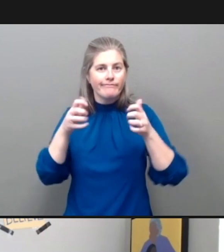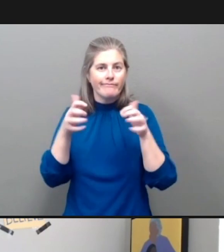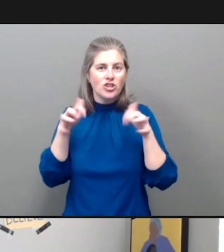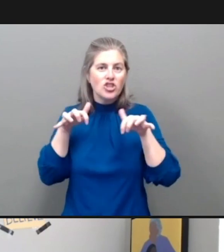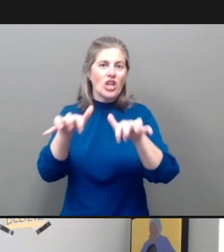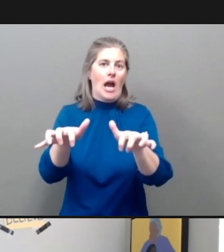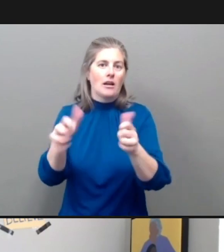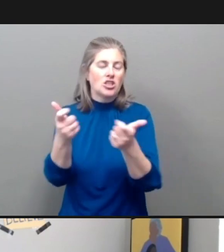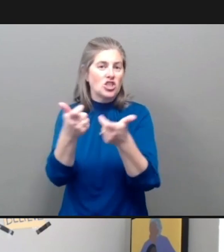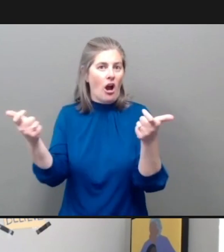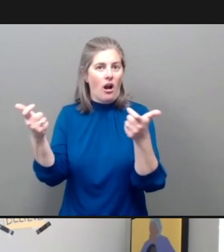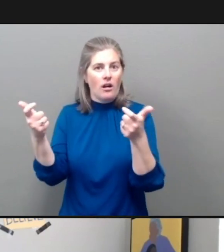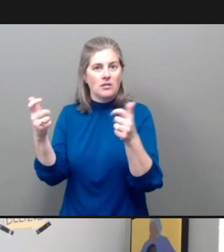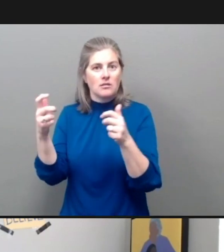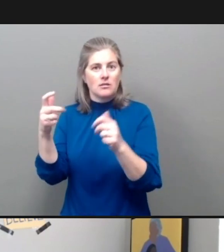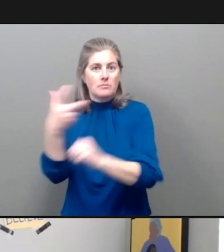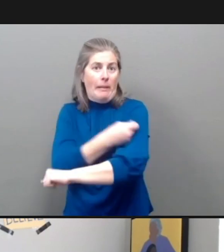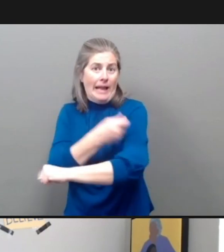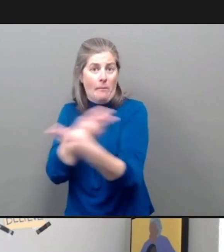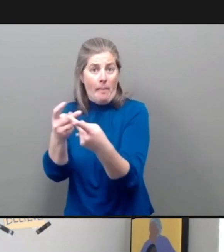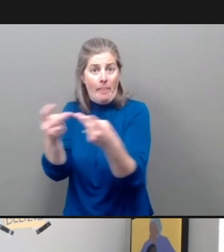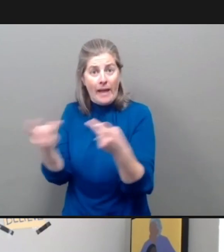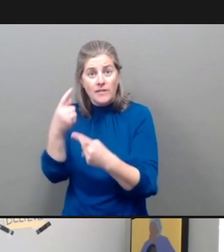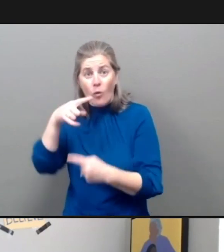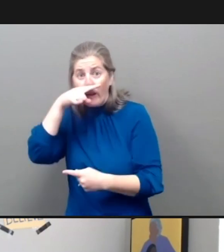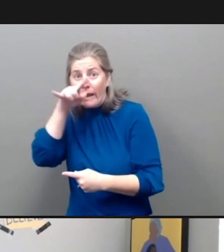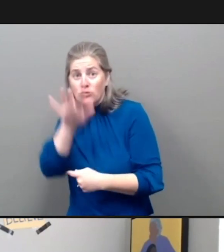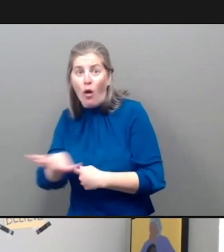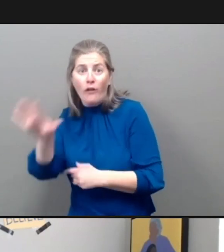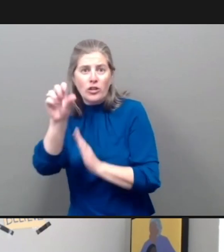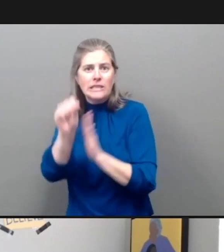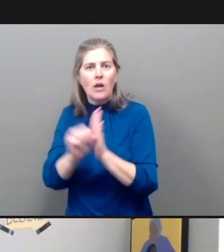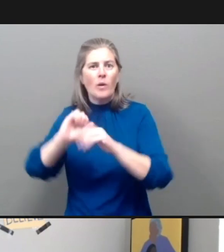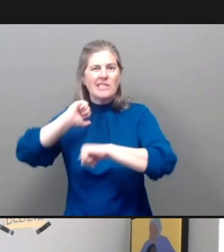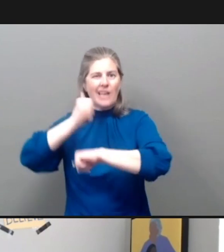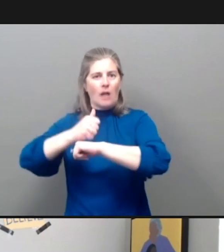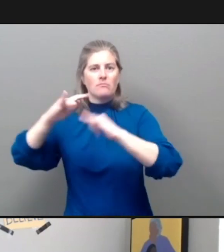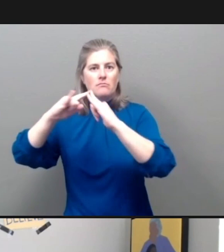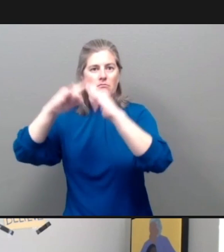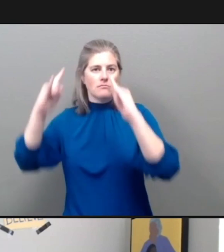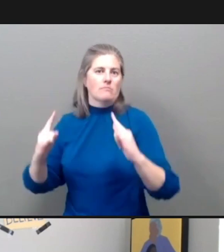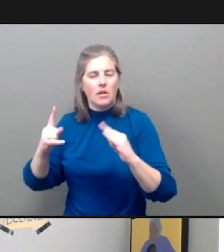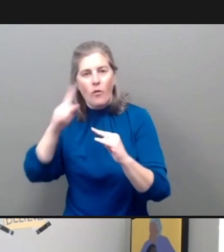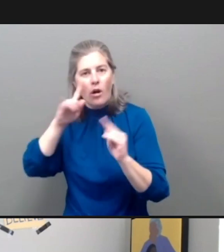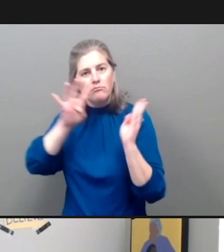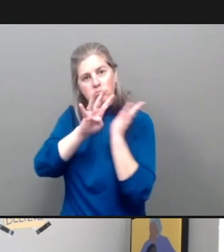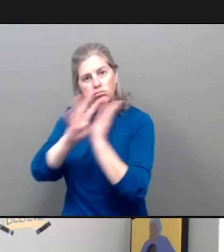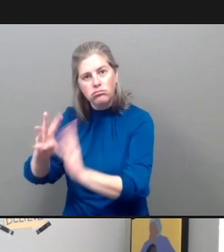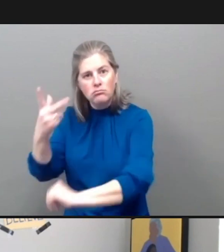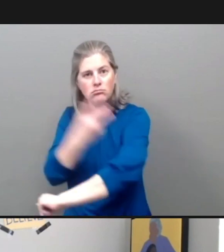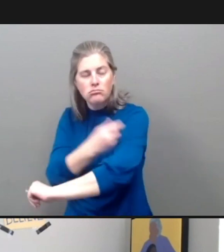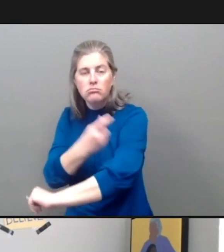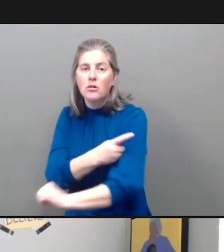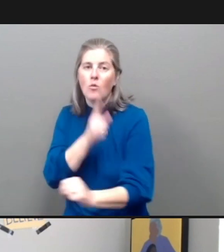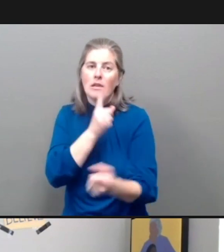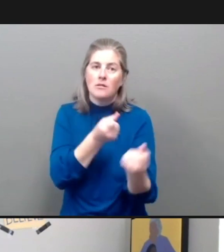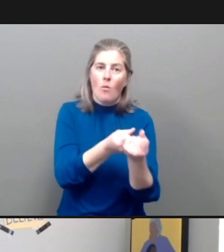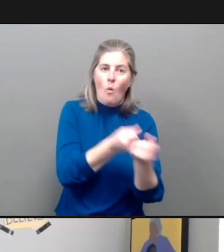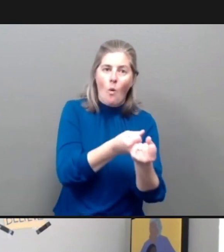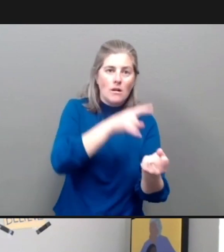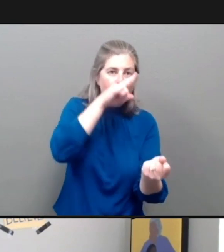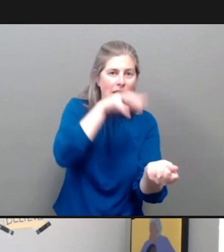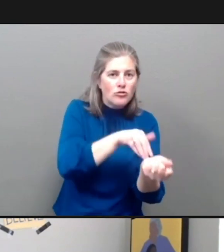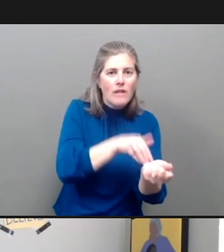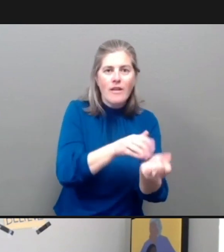for kids and others across the state in the next couple of weeks to handle that part of the volume. Our pediatricians are very geared up